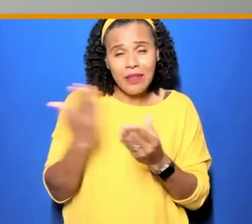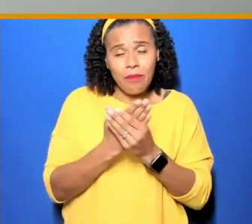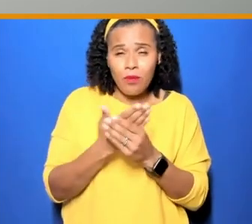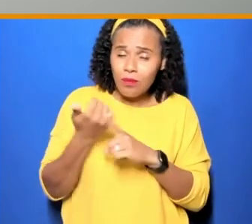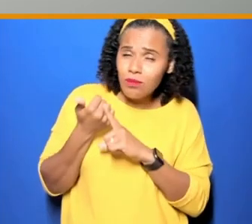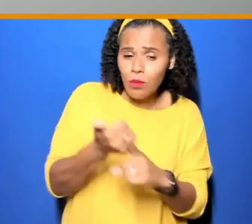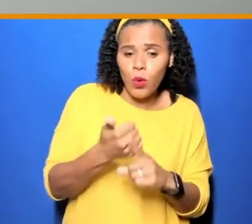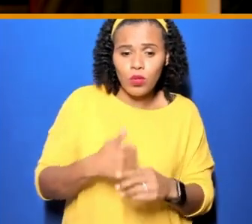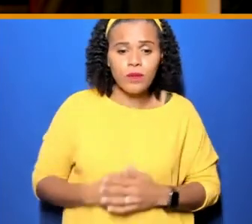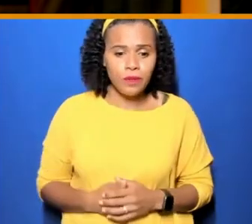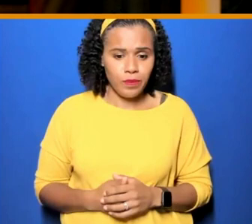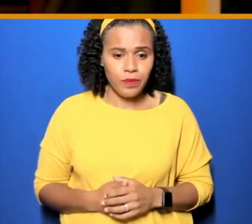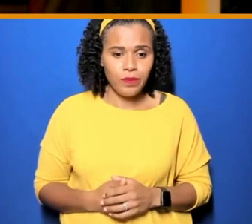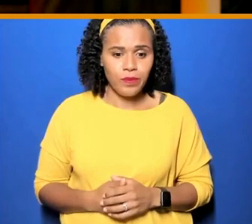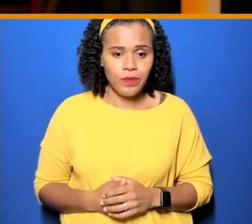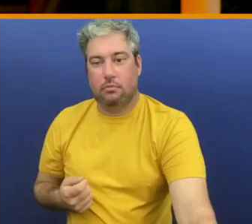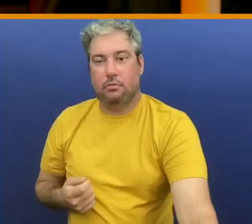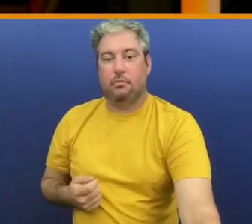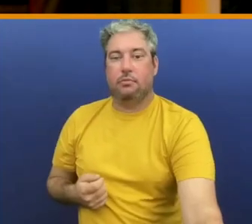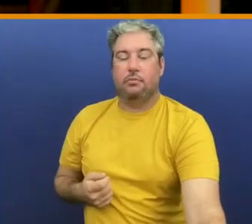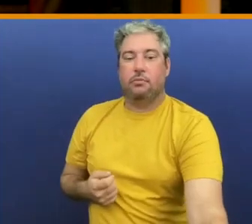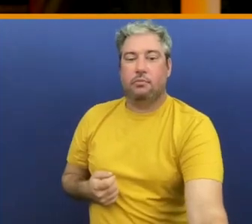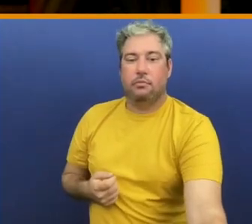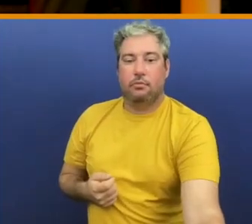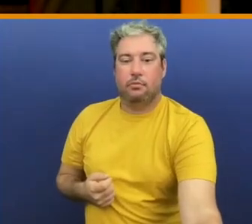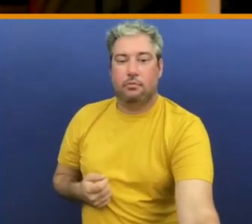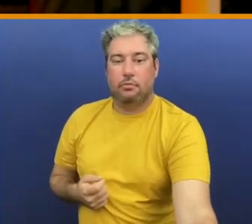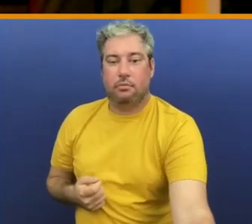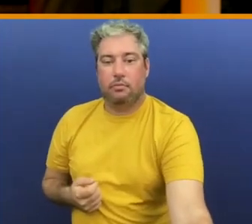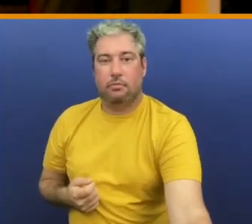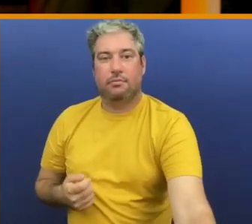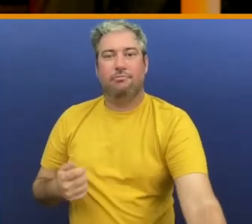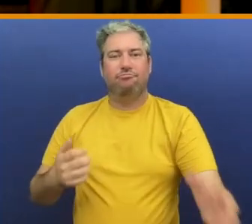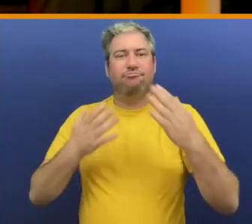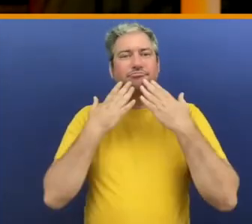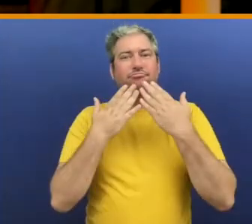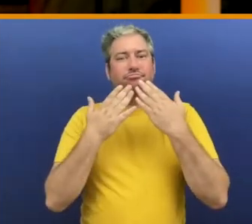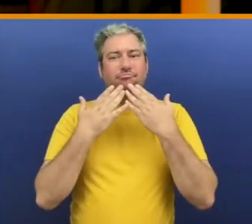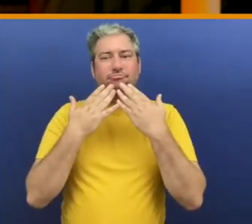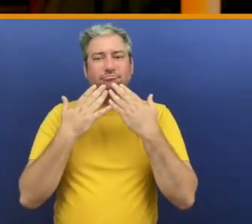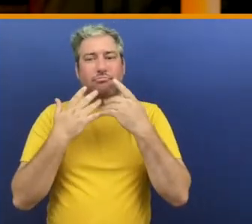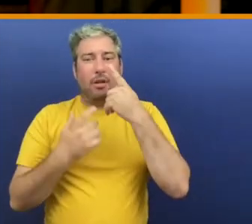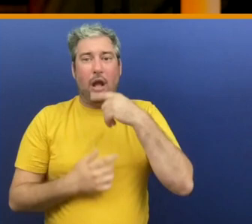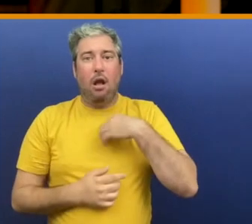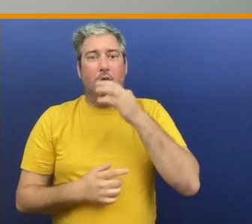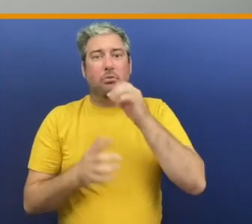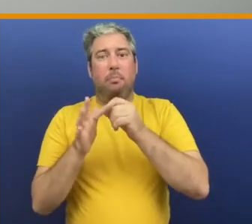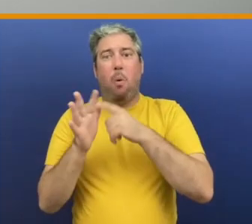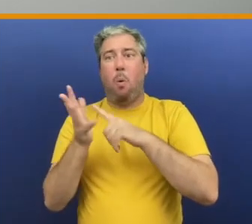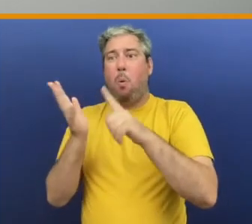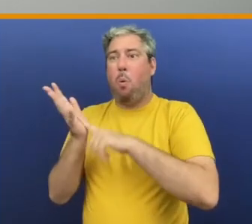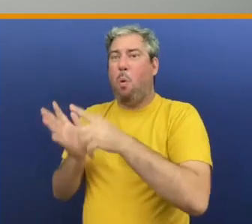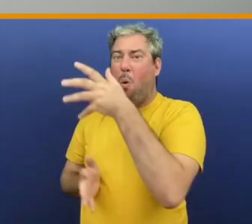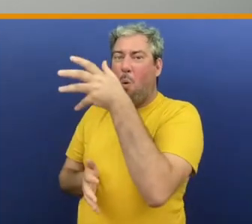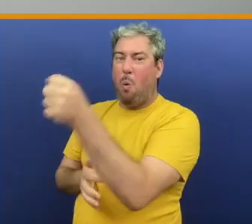Thank you, Tim. Thank you so much. Can I ask Paul Reynolds, please, to stand by? And I now call Callum Miller from South East Oxfordshire. Callum.